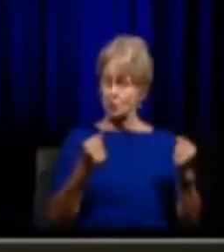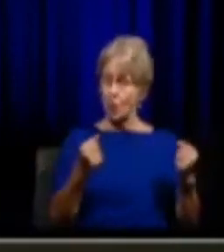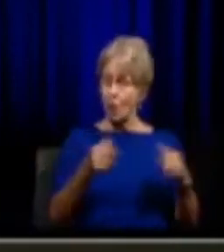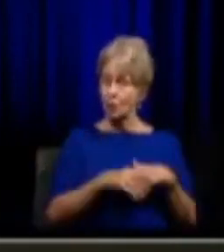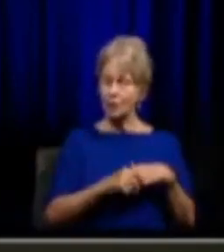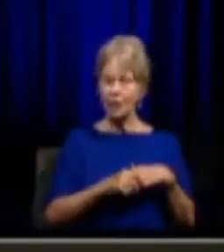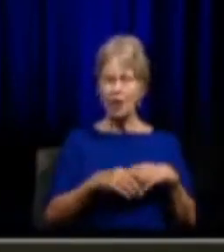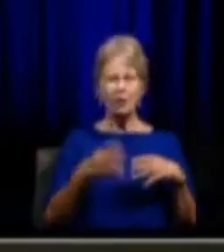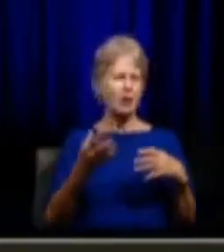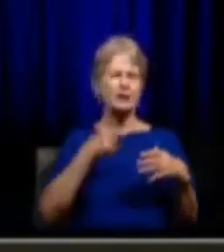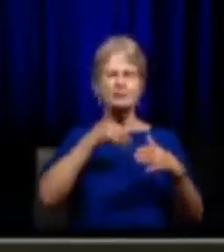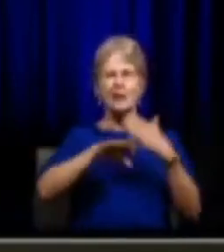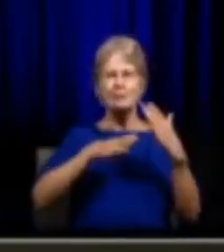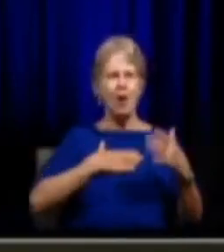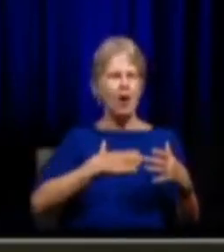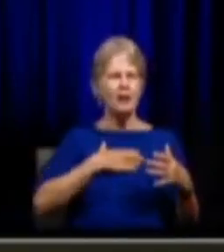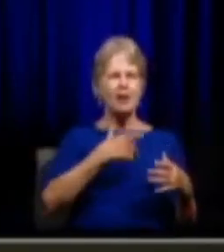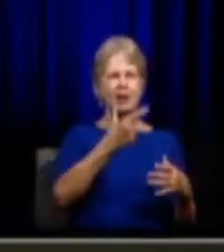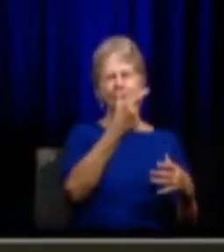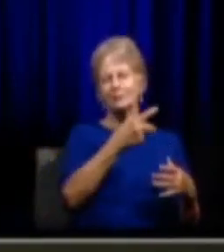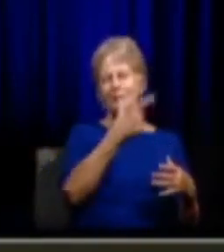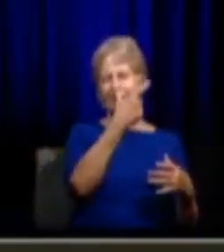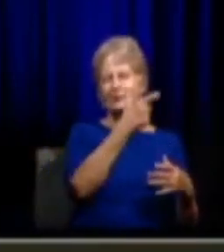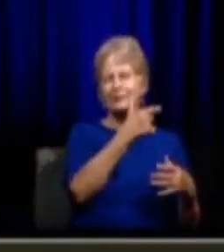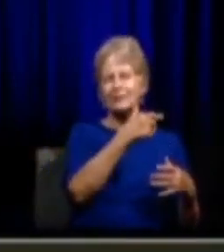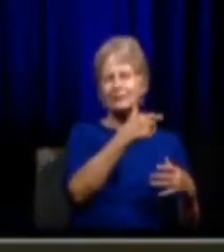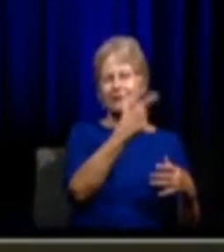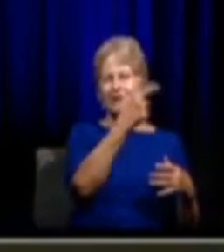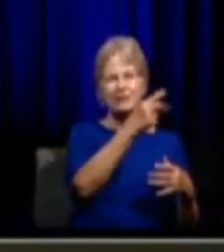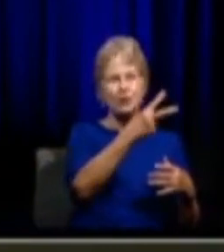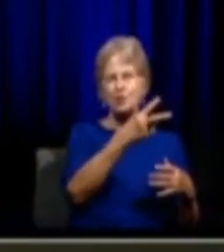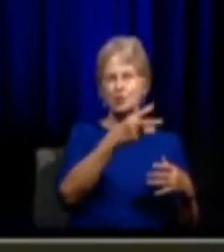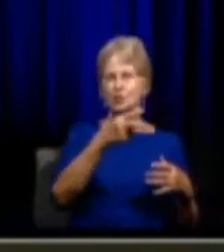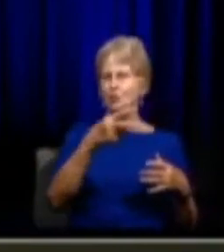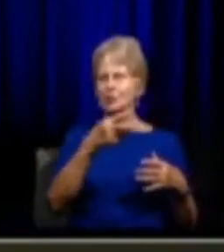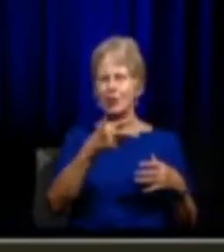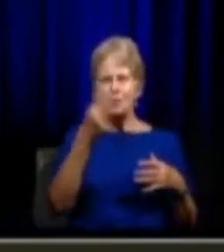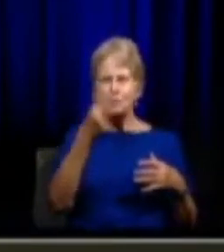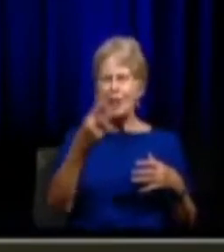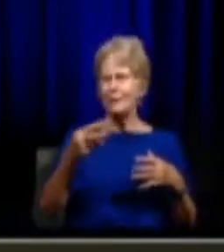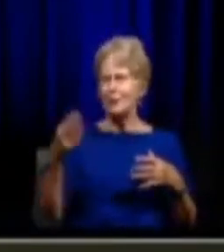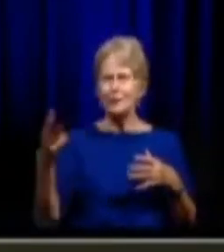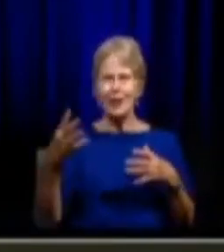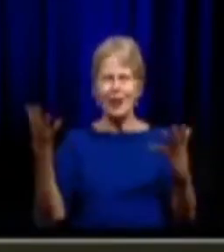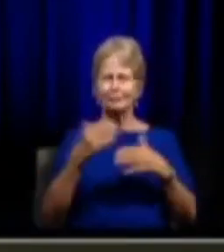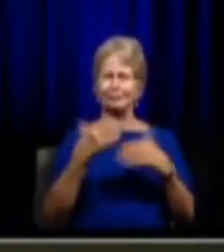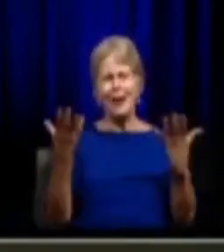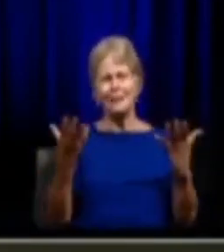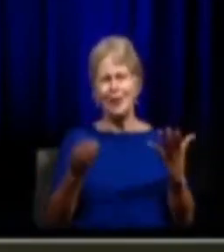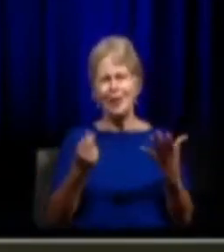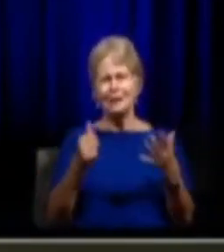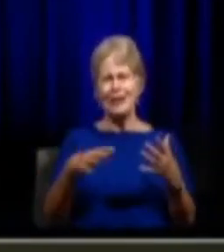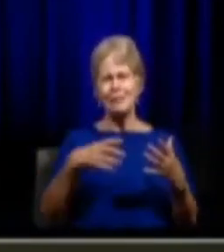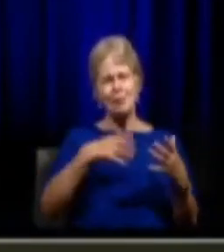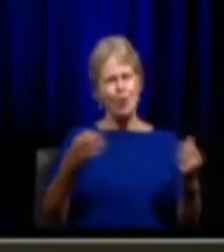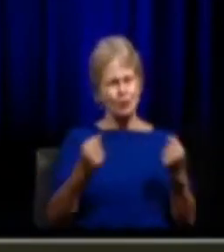Some groups are strong, some are not. And I've got to work on that this week. Oh, and forever. But we all have to work on these things forever. Just